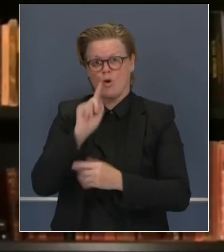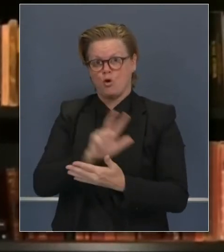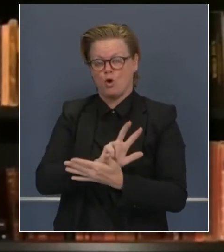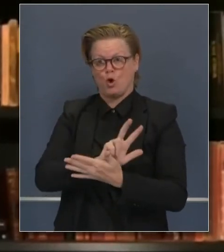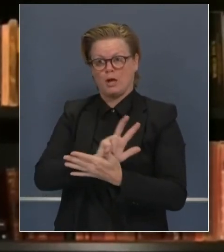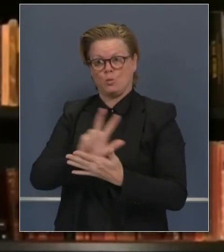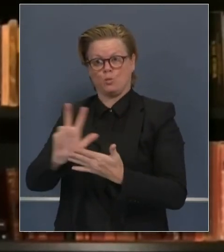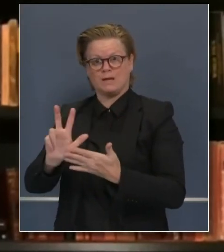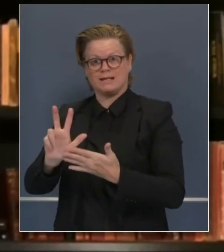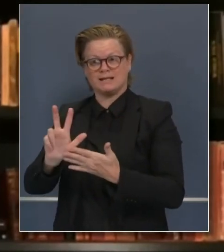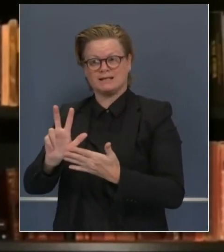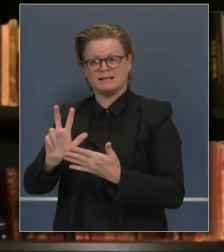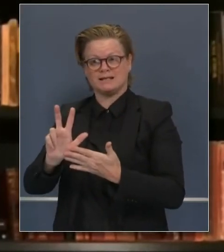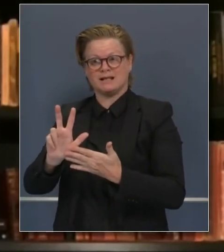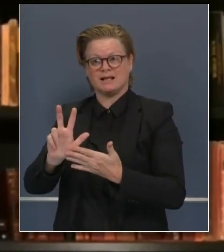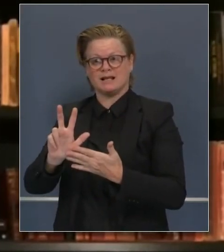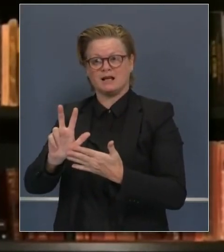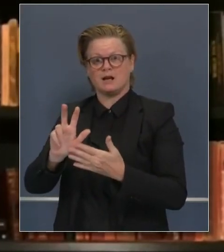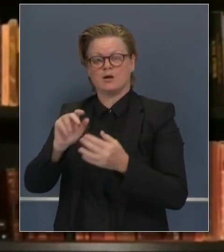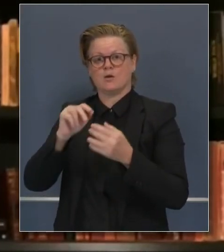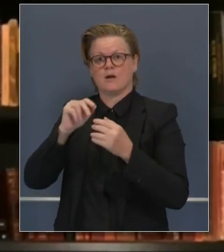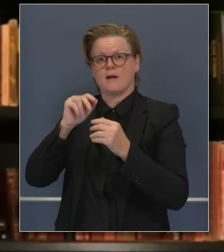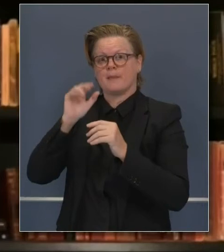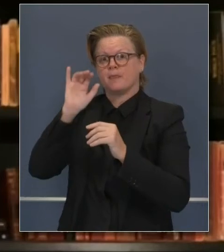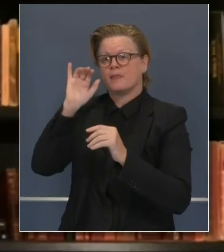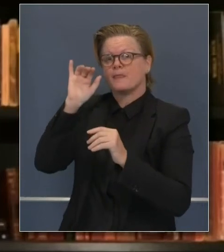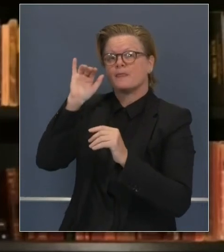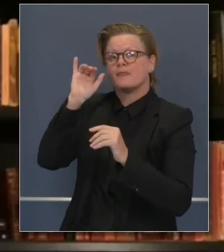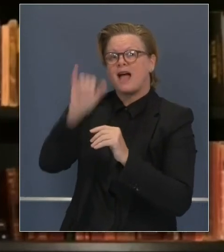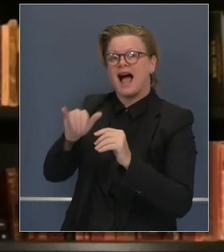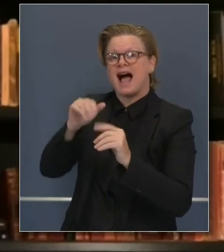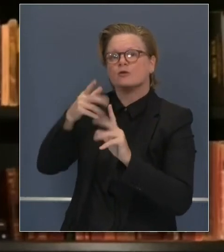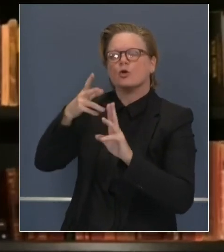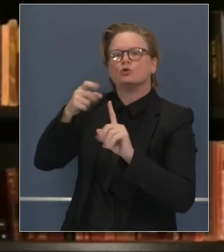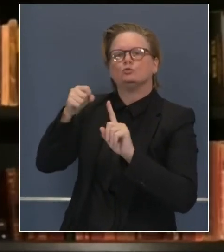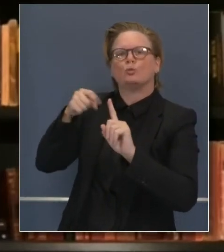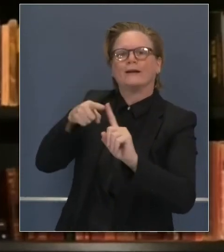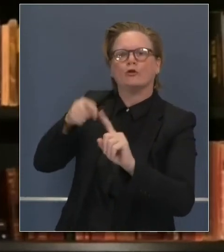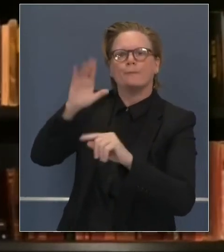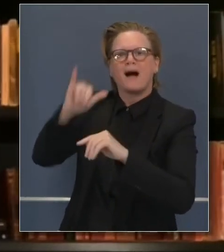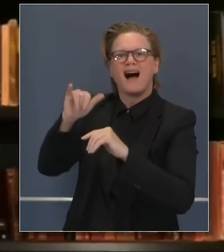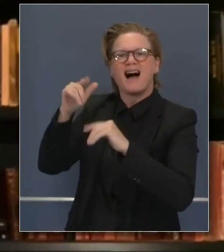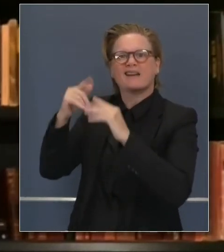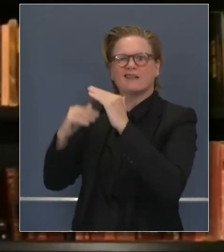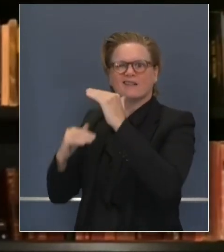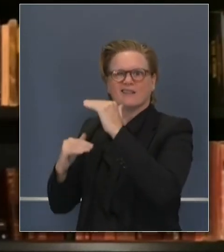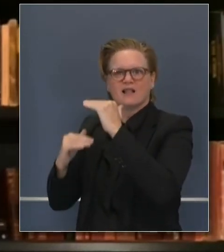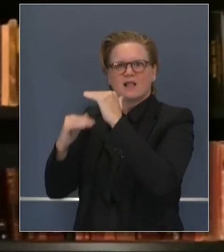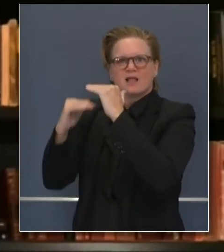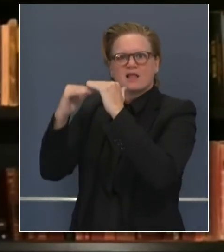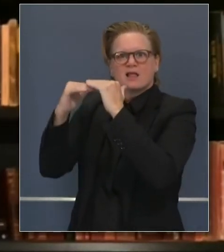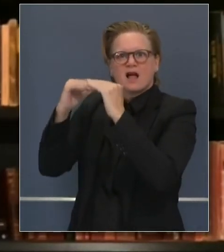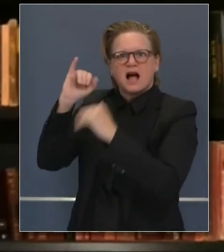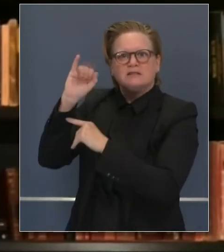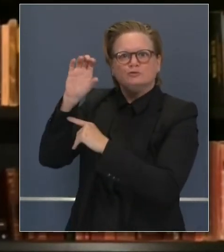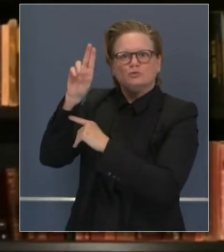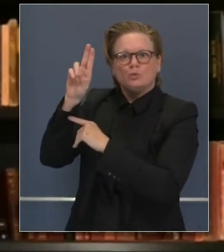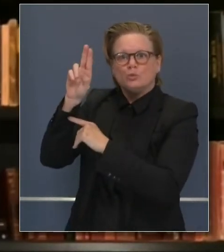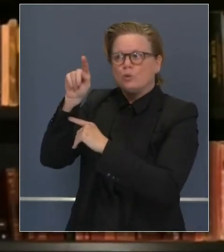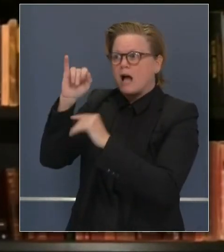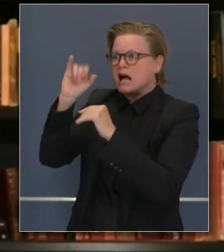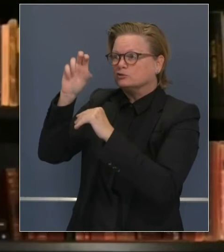those 3 weeks if their ICU capacity reaches 15%. So, do I have this right that